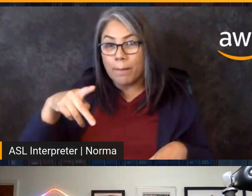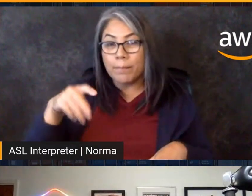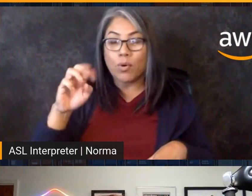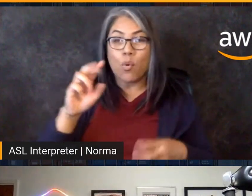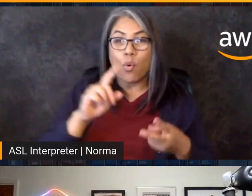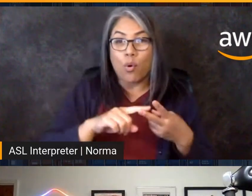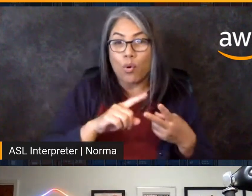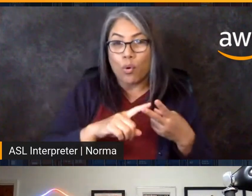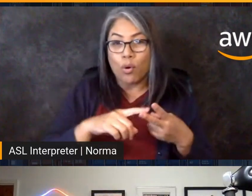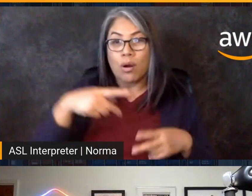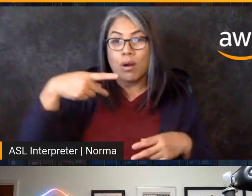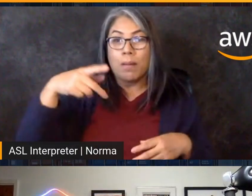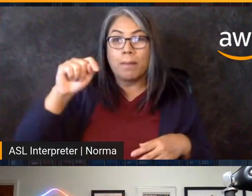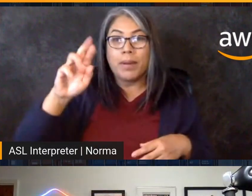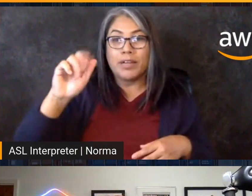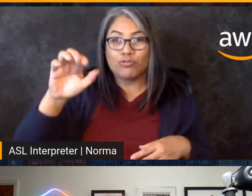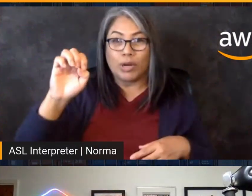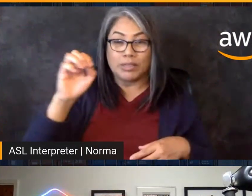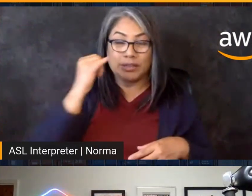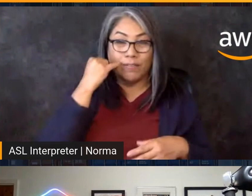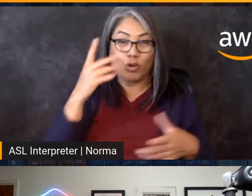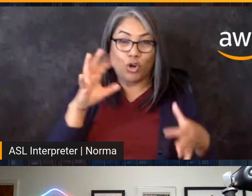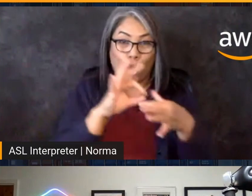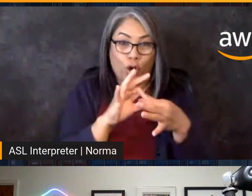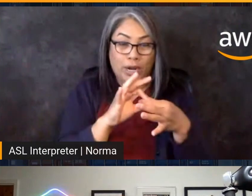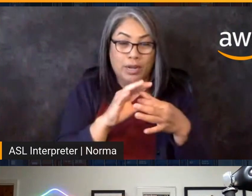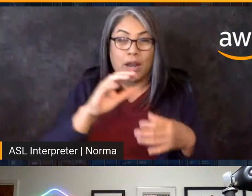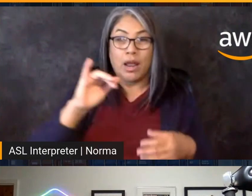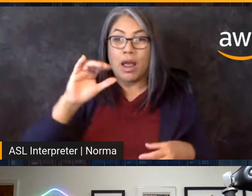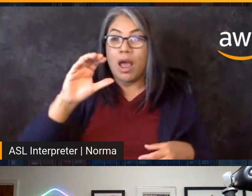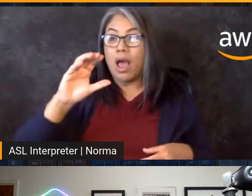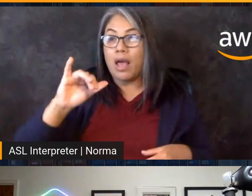ptrace, if you're hooking in at the syscore entry level,